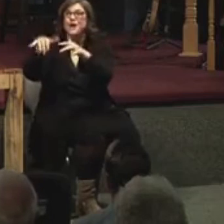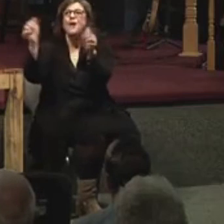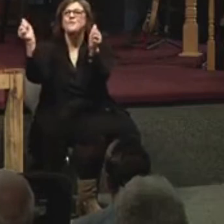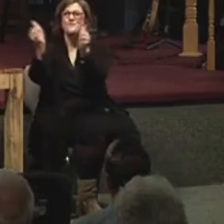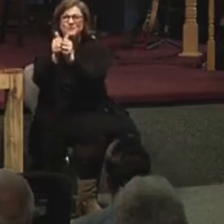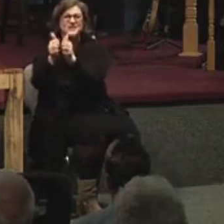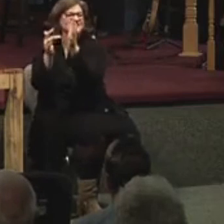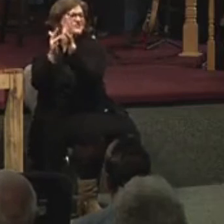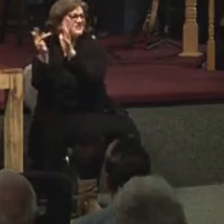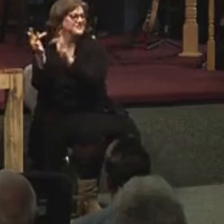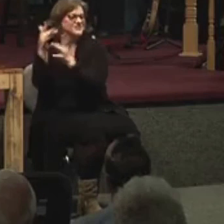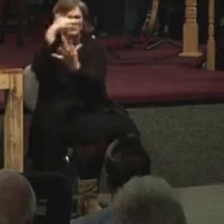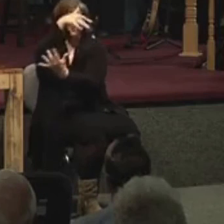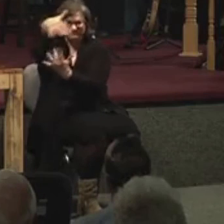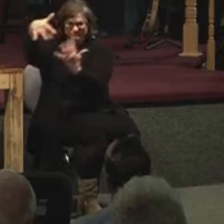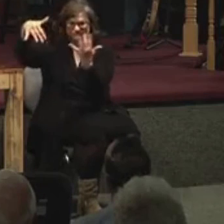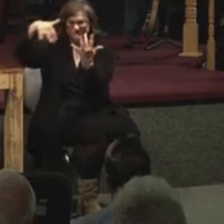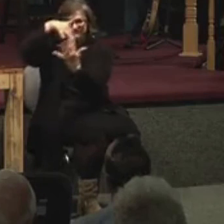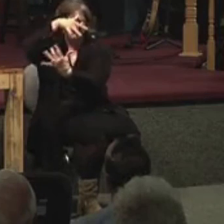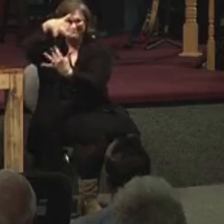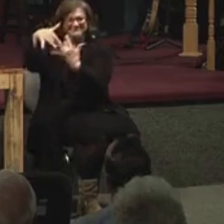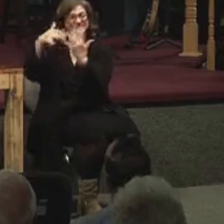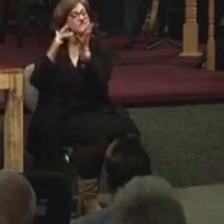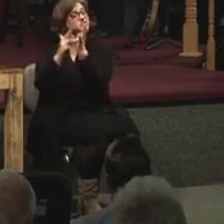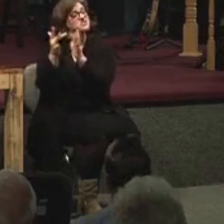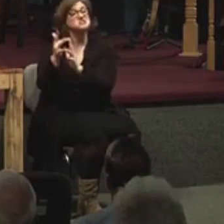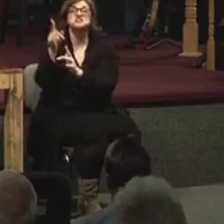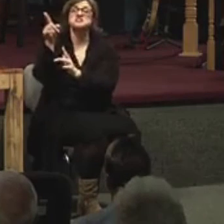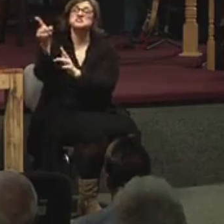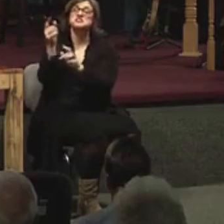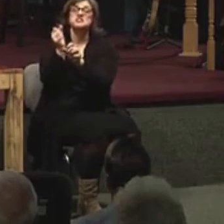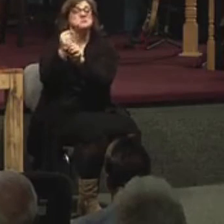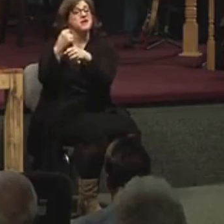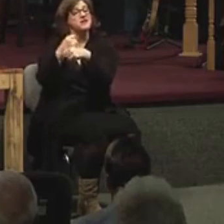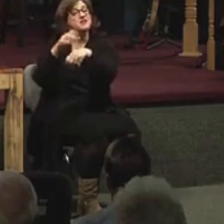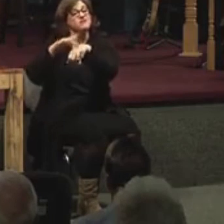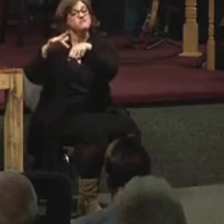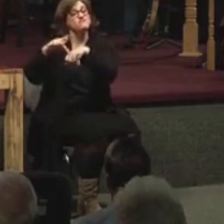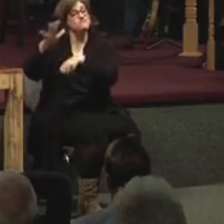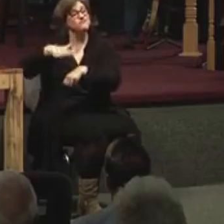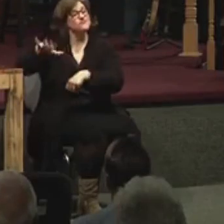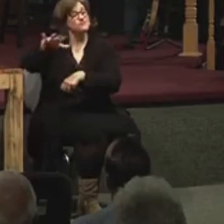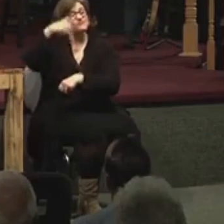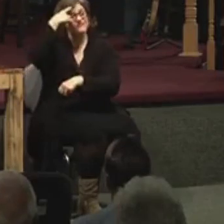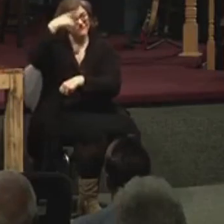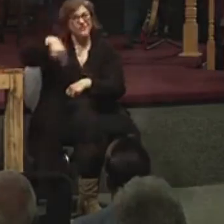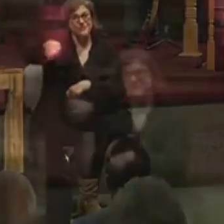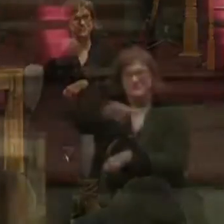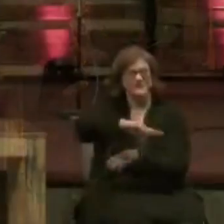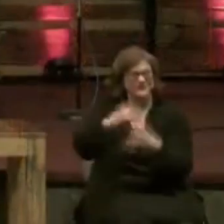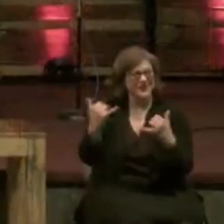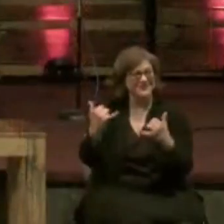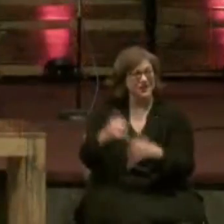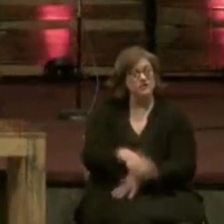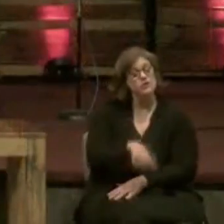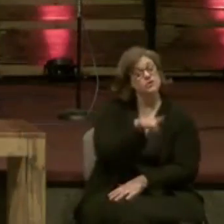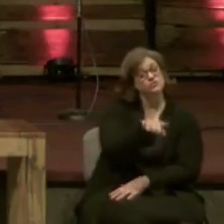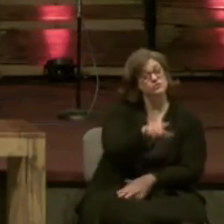Jesus has made room for you. He's made room for you. Will you make room for him?